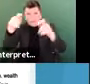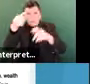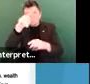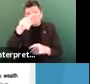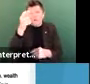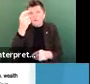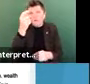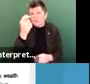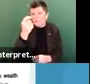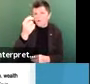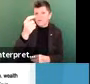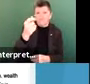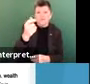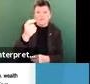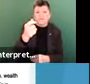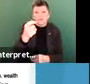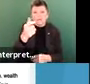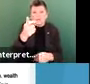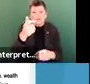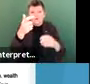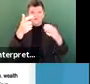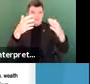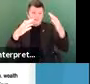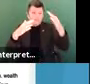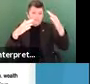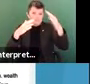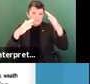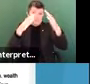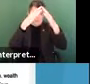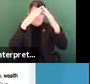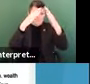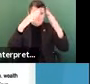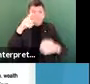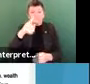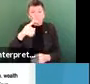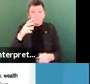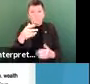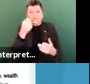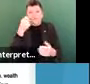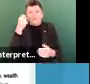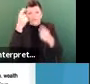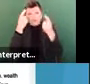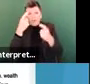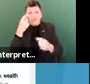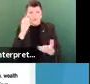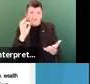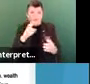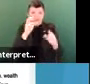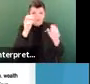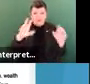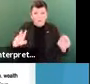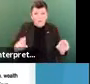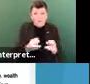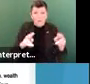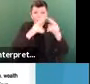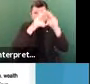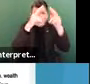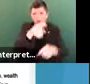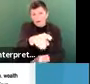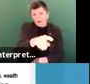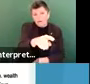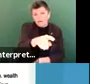to the sky. In France, if you consider this graph on your screen, the